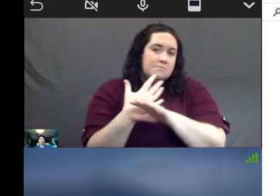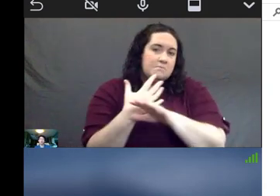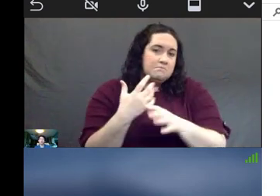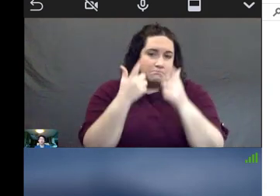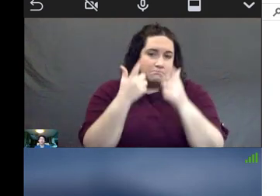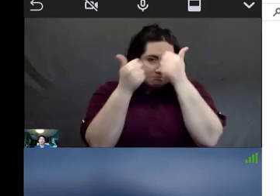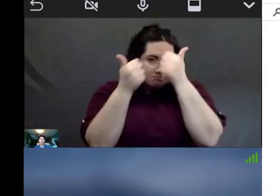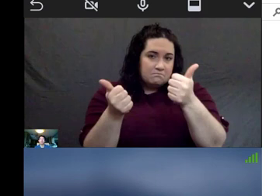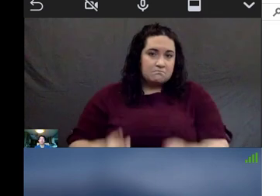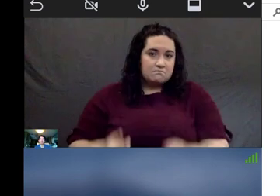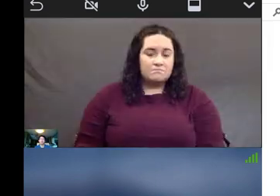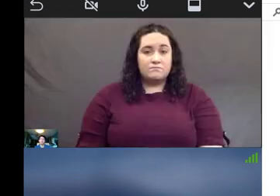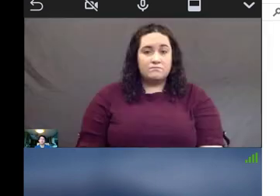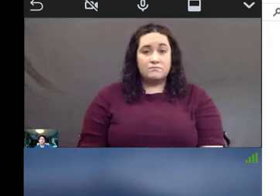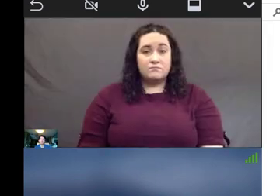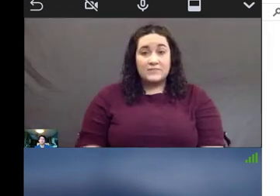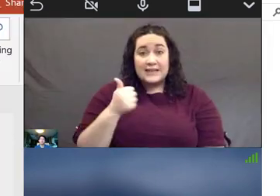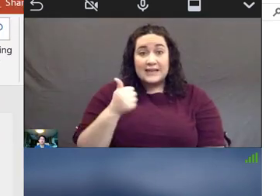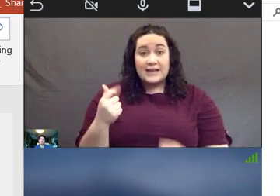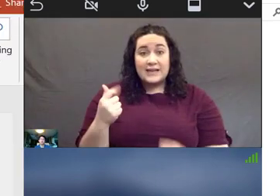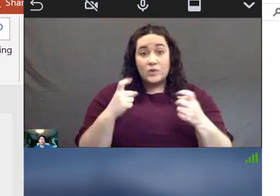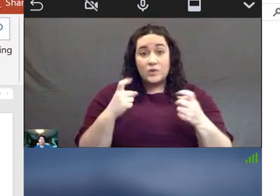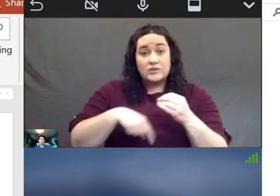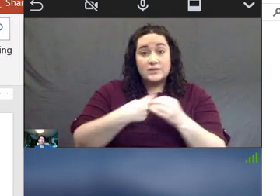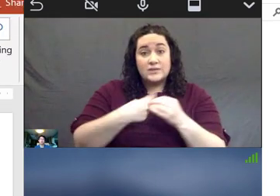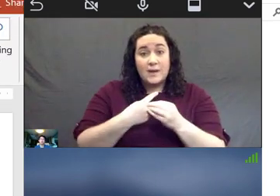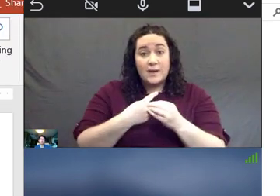have questions about the quiz?